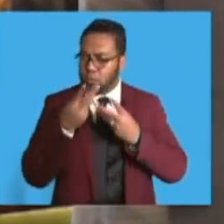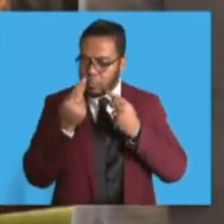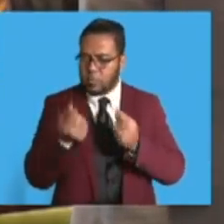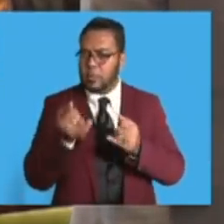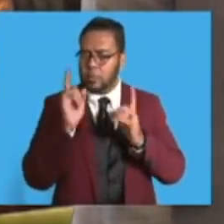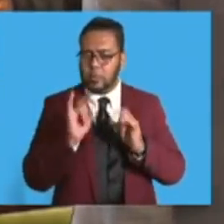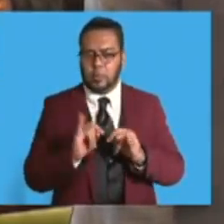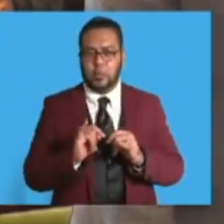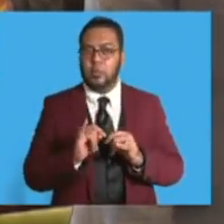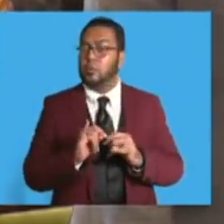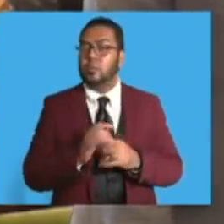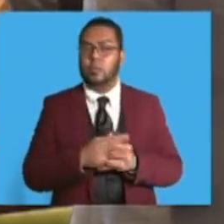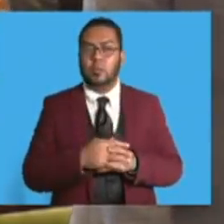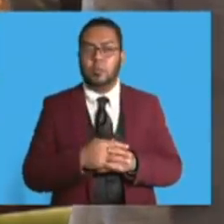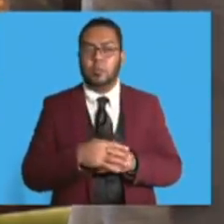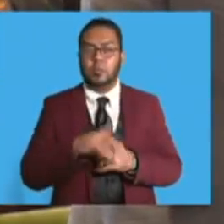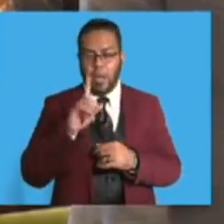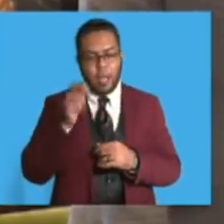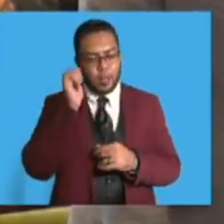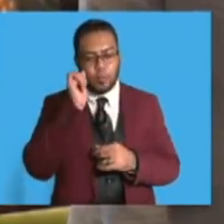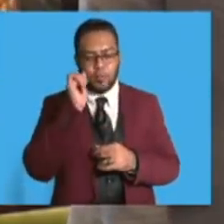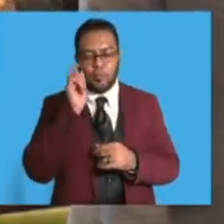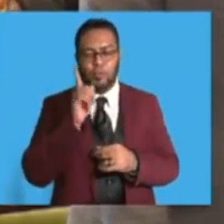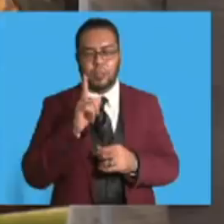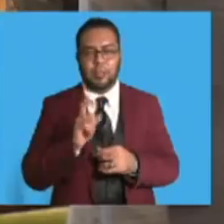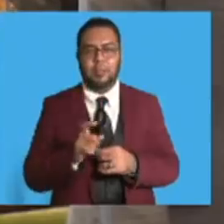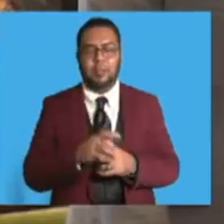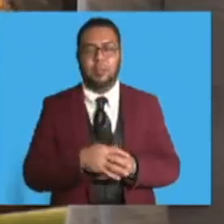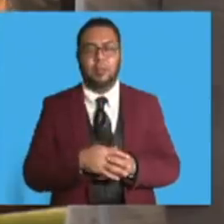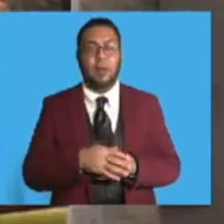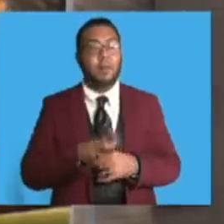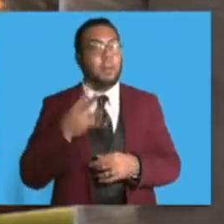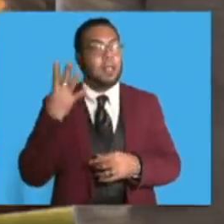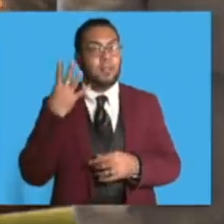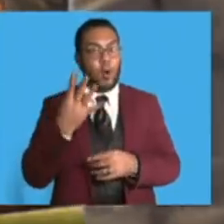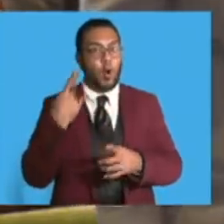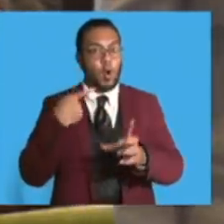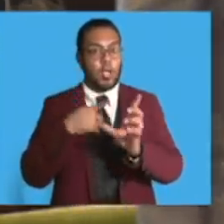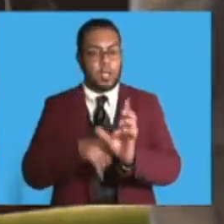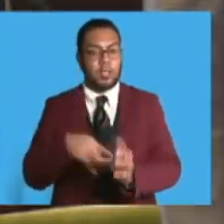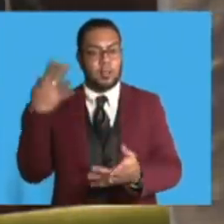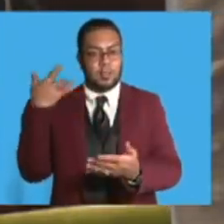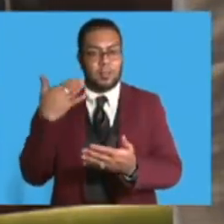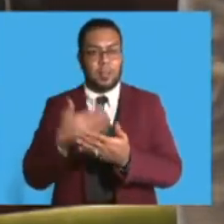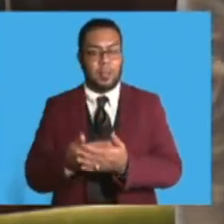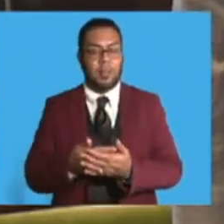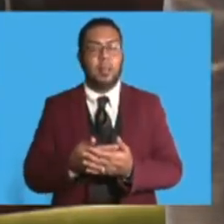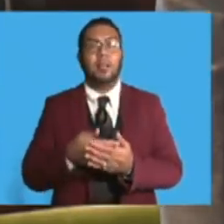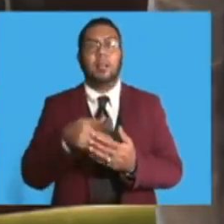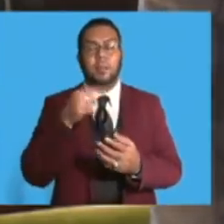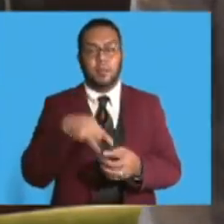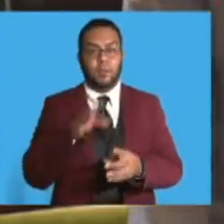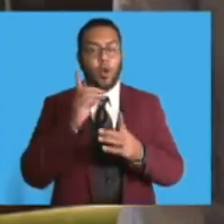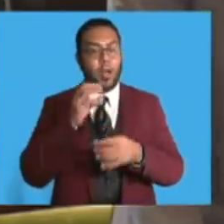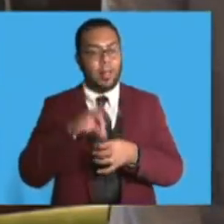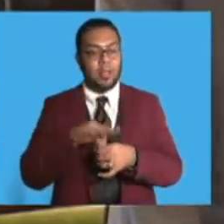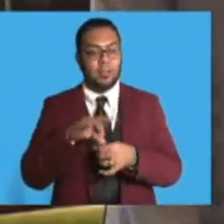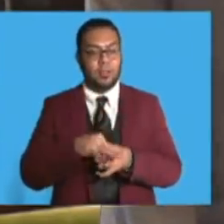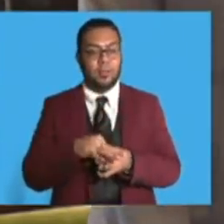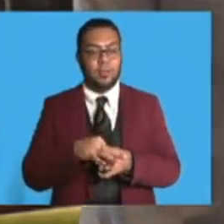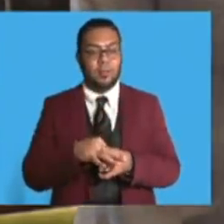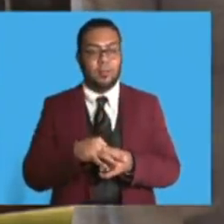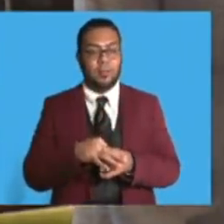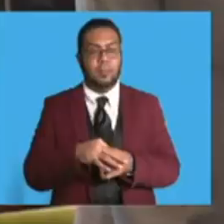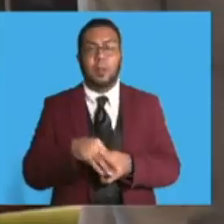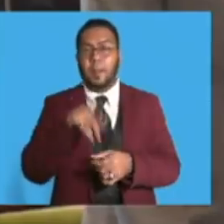She won't admit it, but I know she is. The past 4 years, in particular, in the lead-up to the elections of this elections, personal